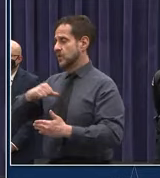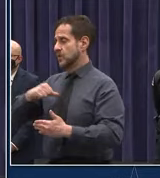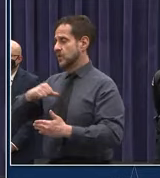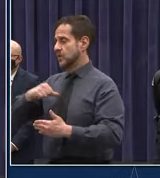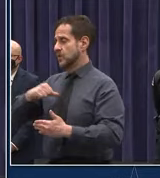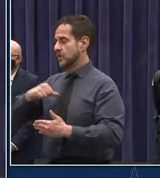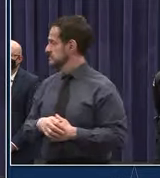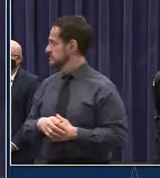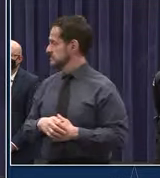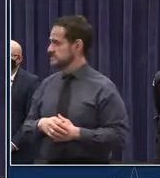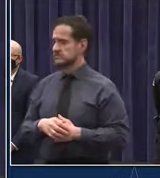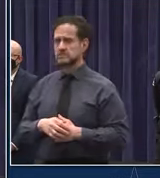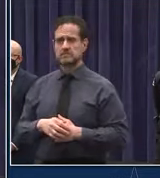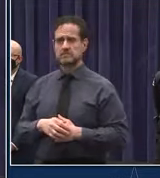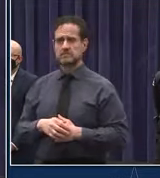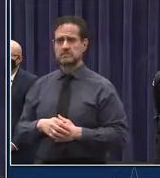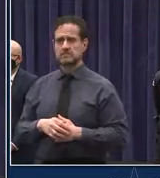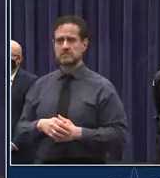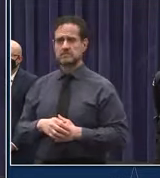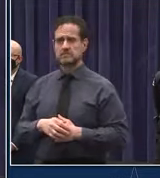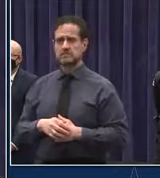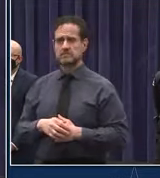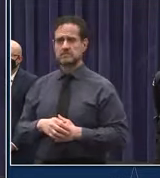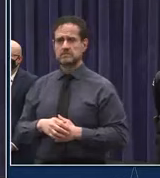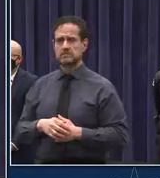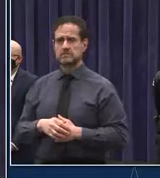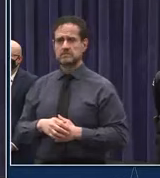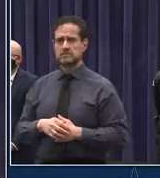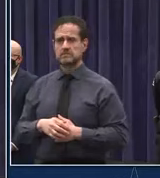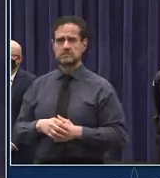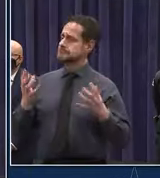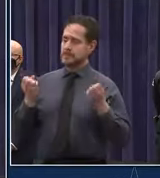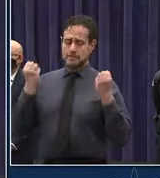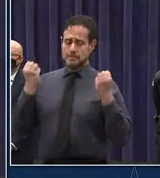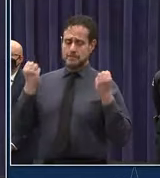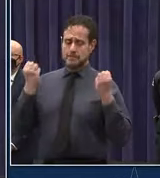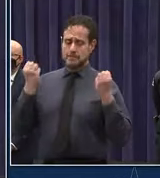helpful. So thank you always for your work